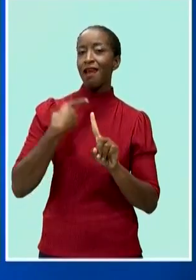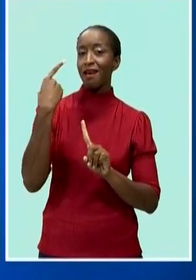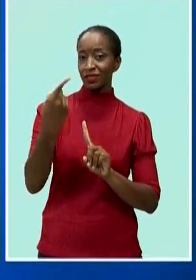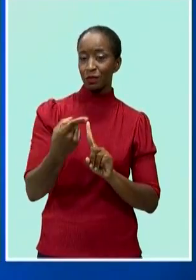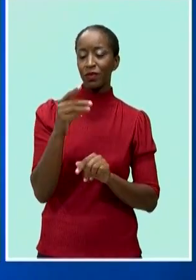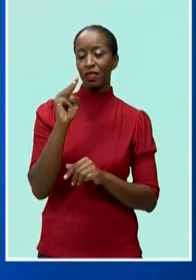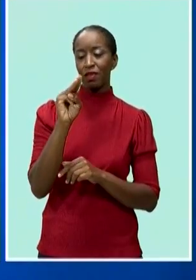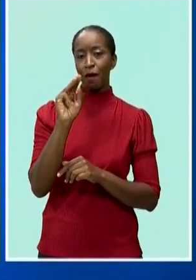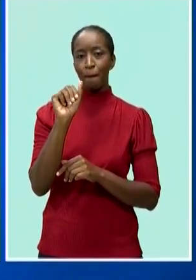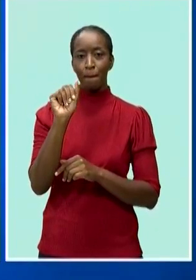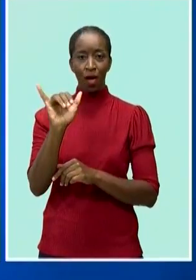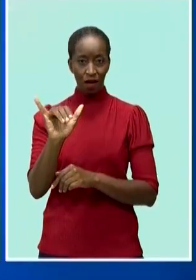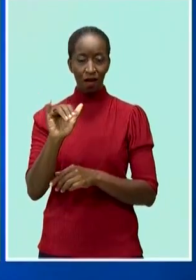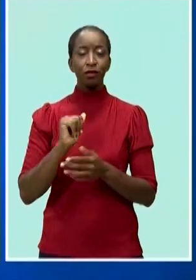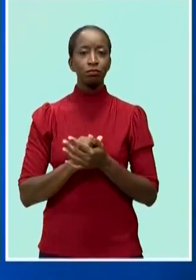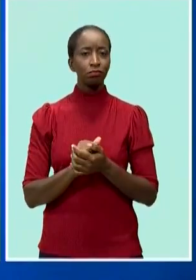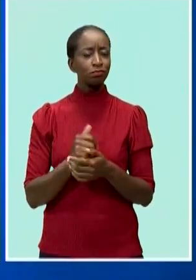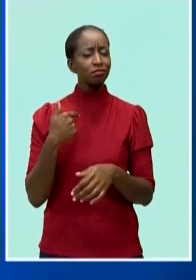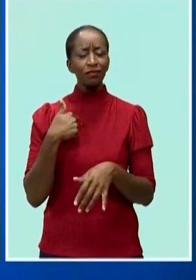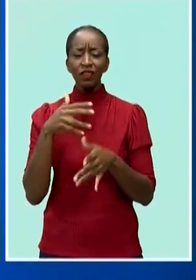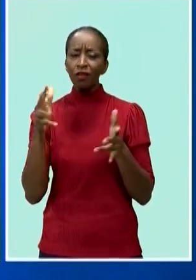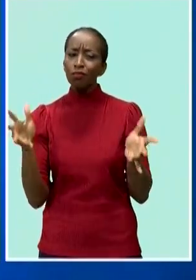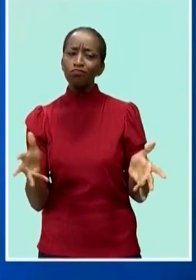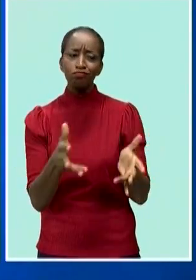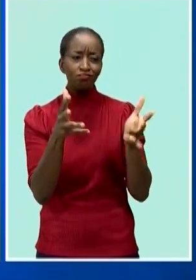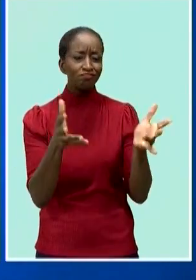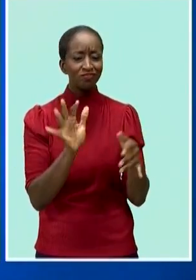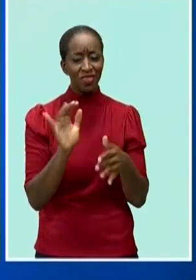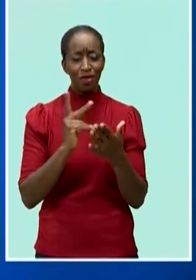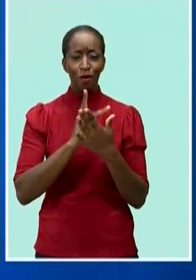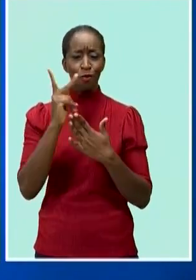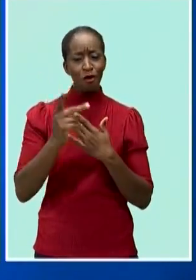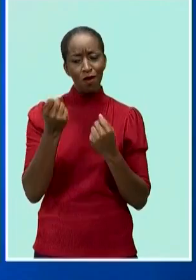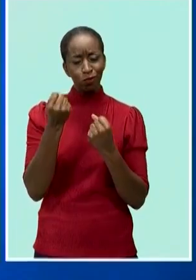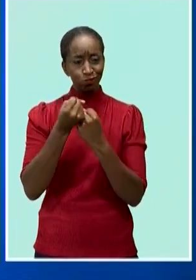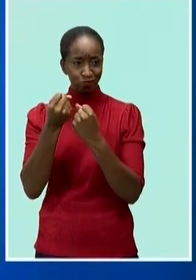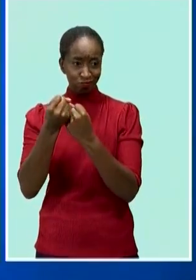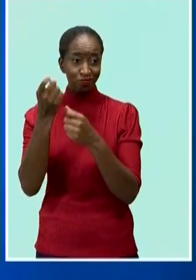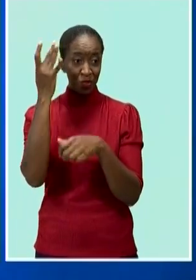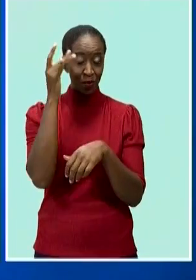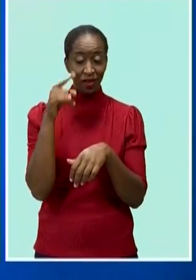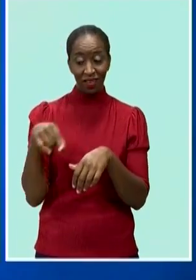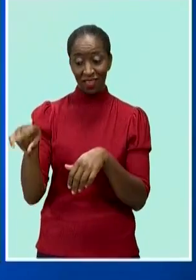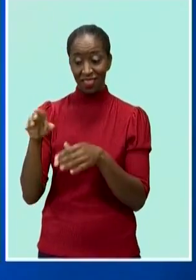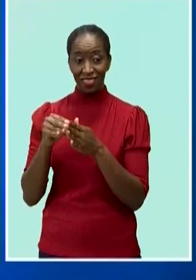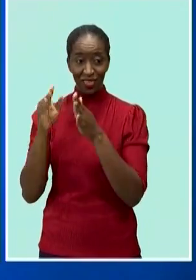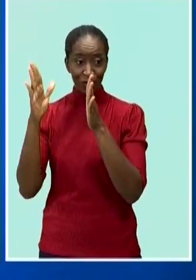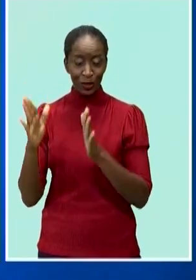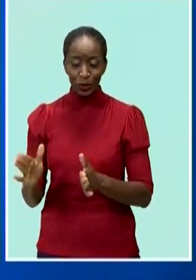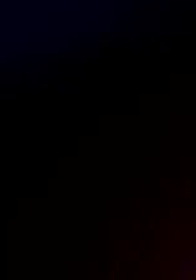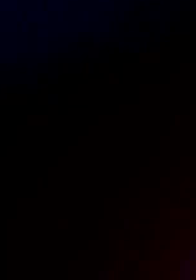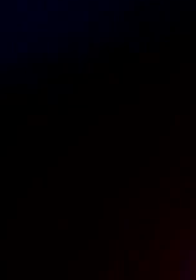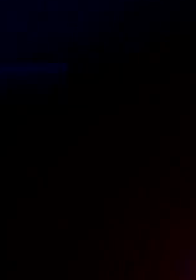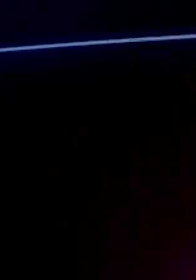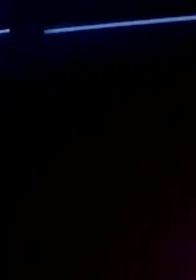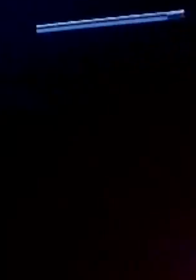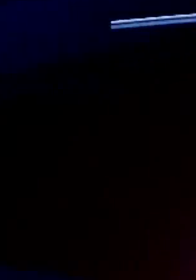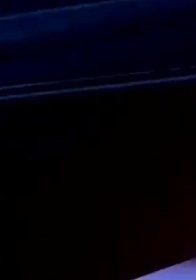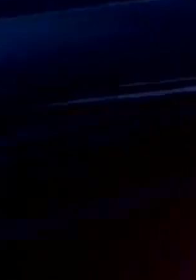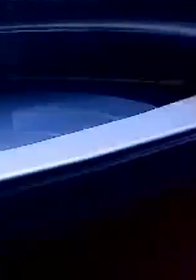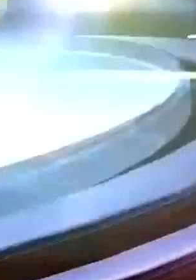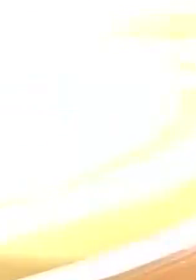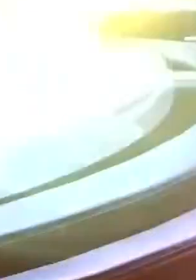of May. I urge you to support this initiative as we seek to recognize the excellent work produced in our schools.